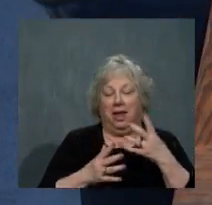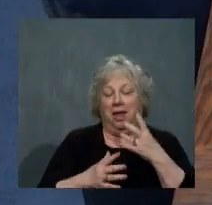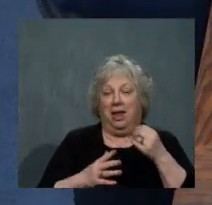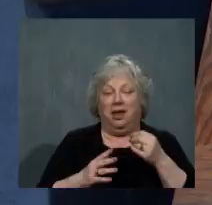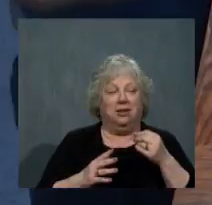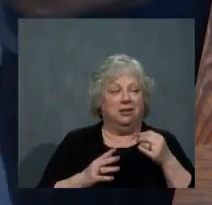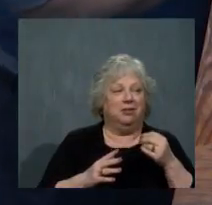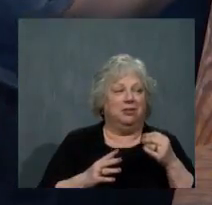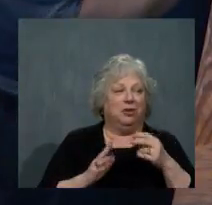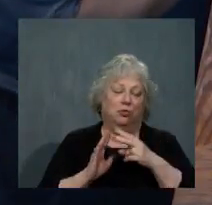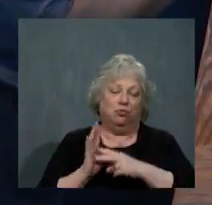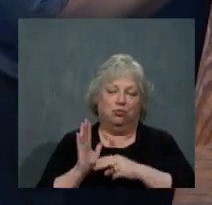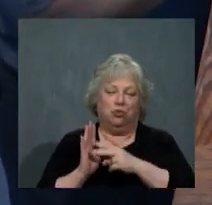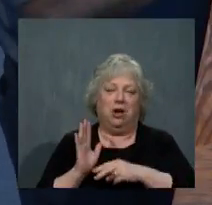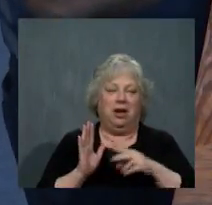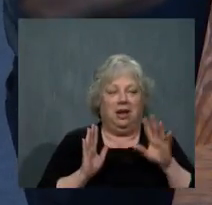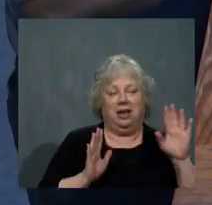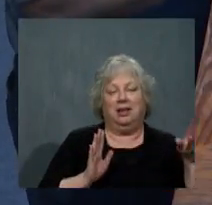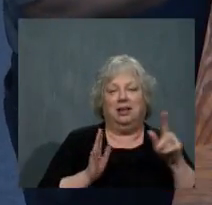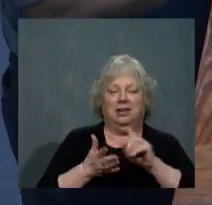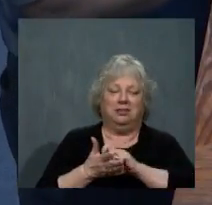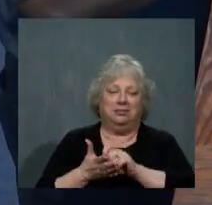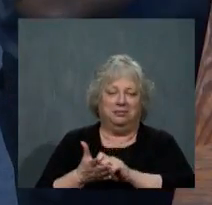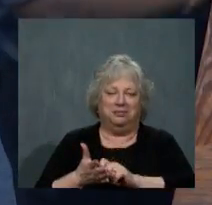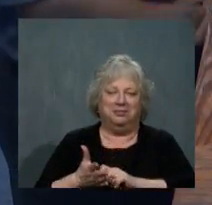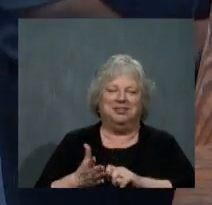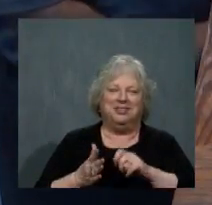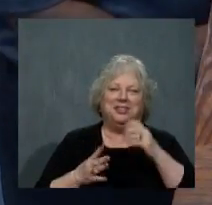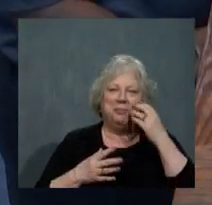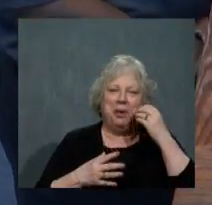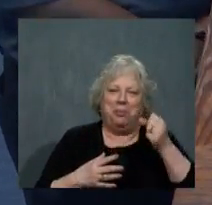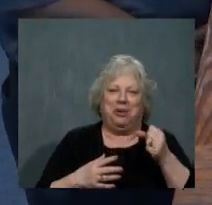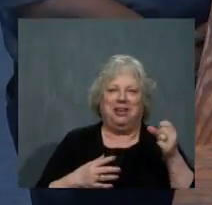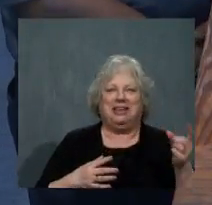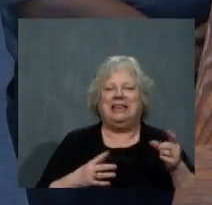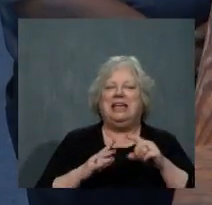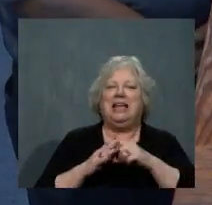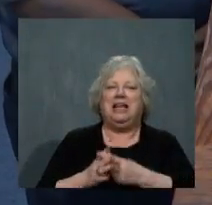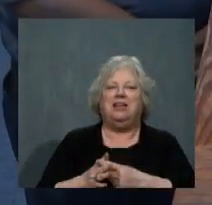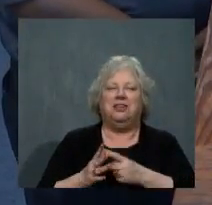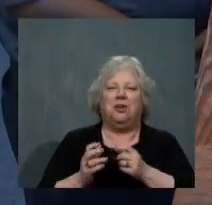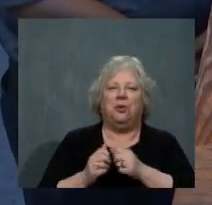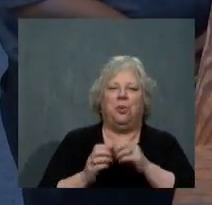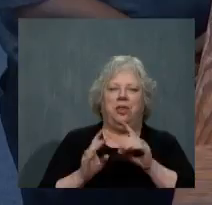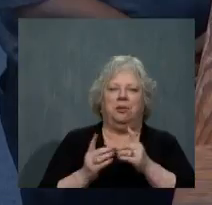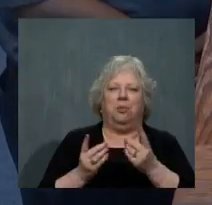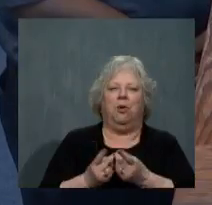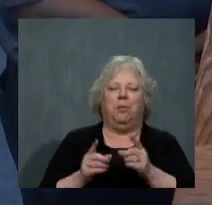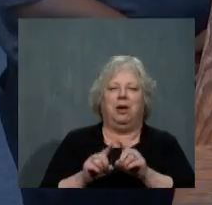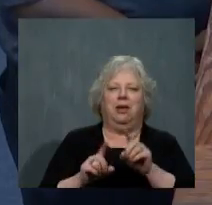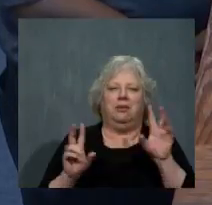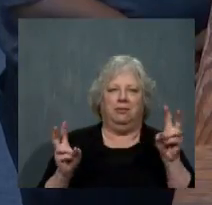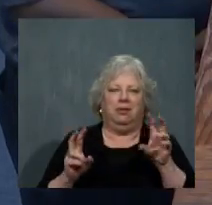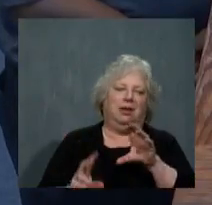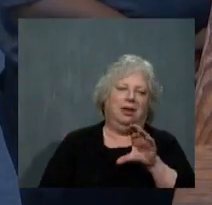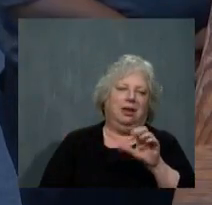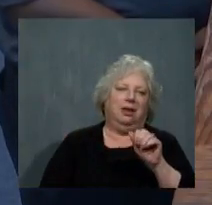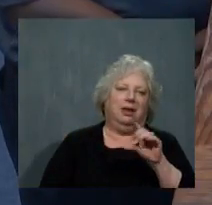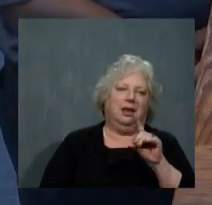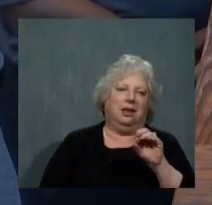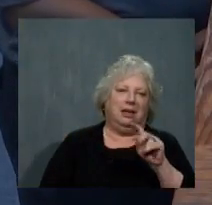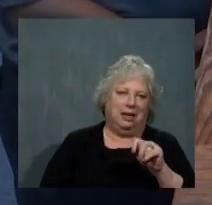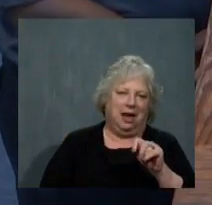what Lieutenant Miles had to say is, you know, he started with the department as a cadet and